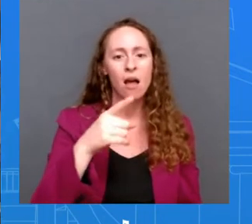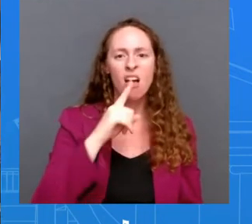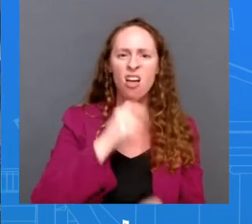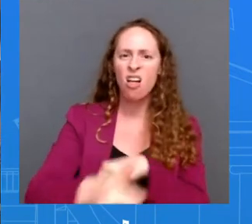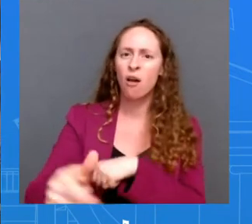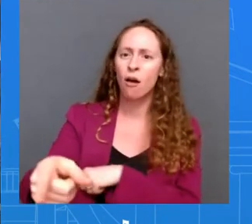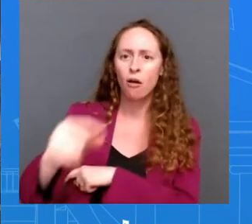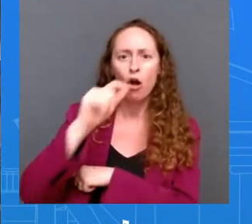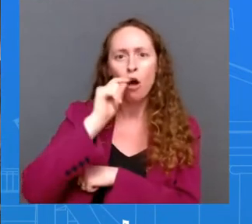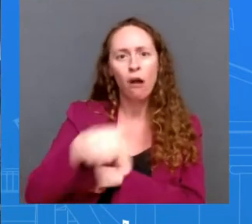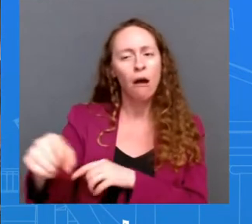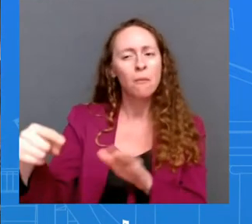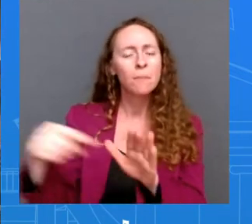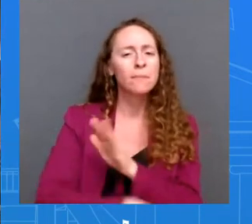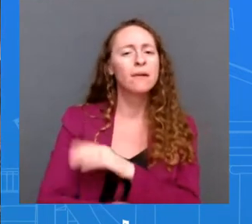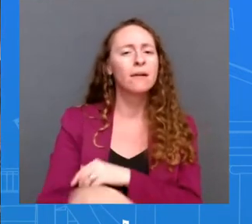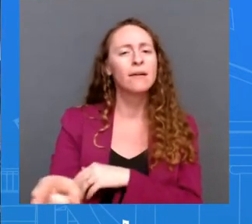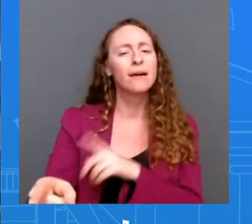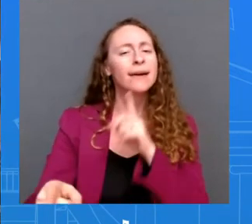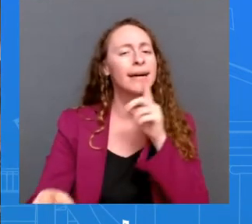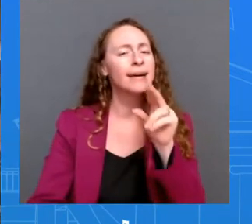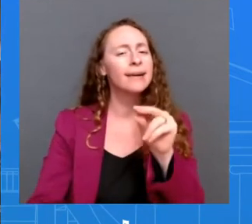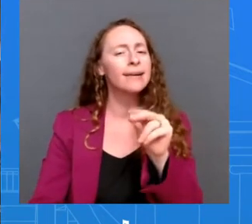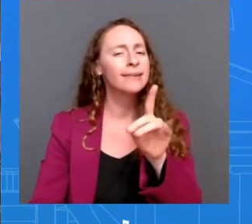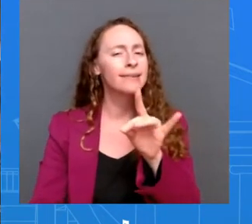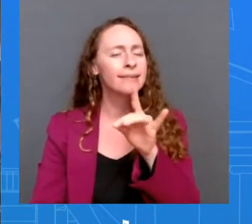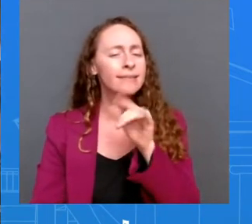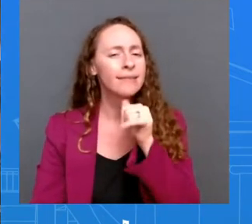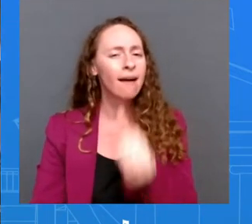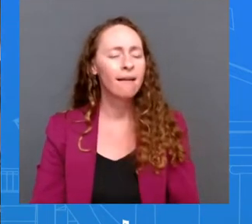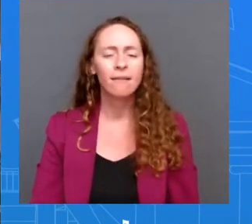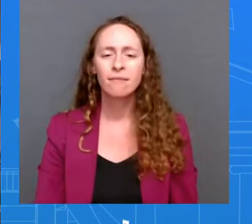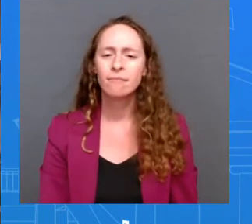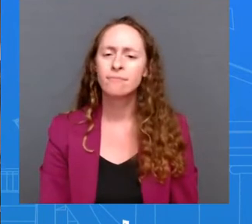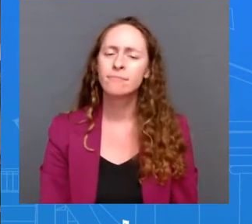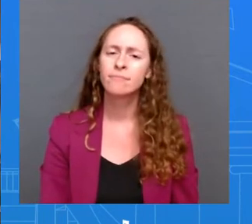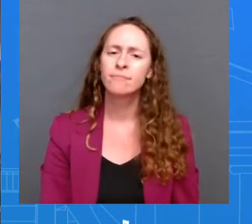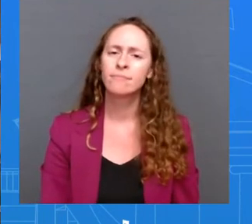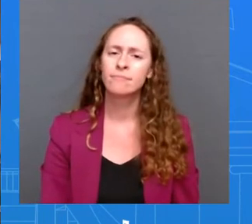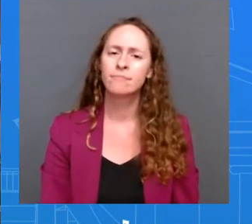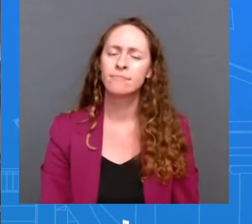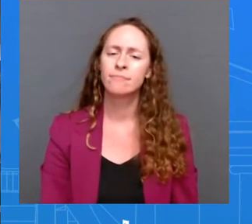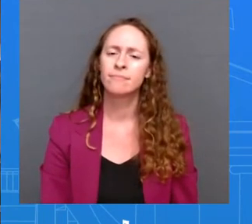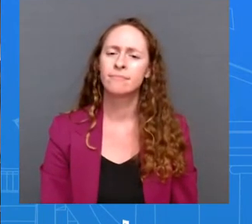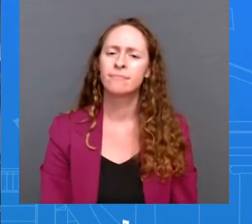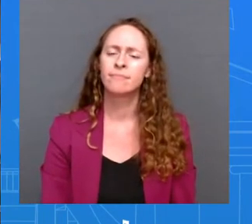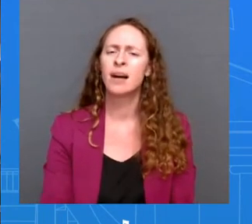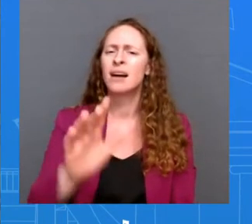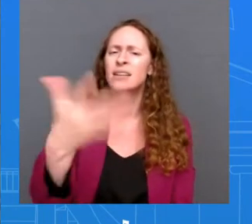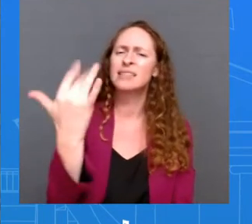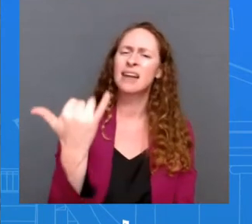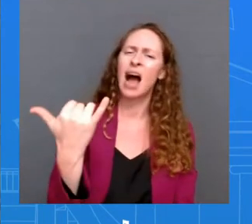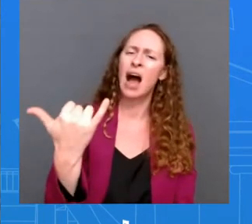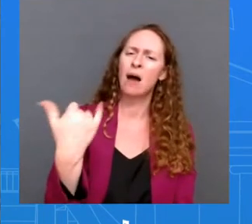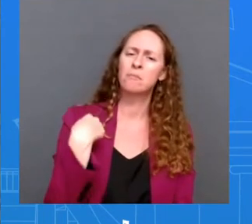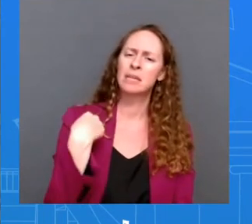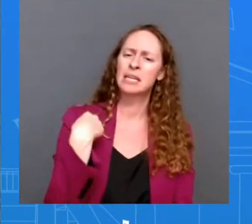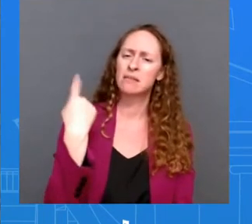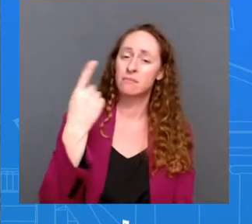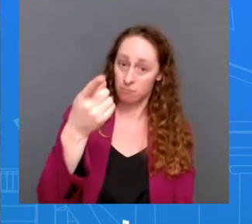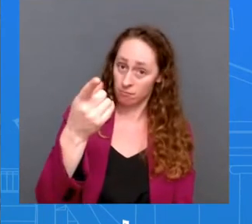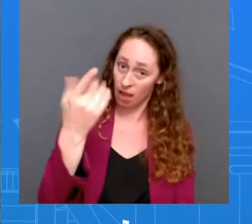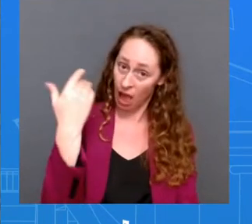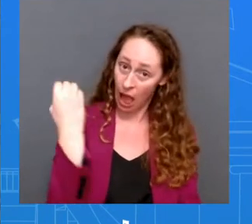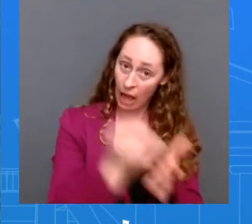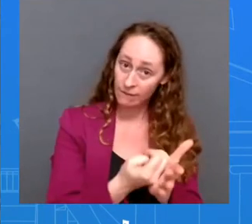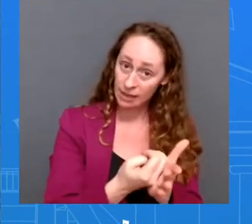pictures that have been and so on, that would tell you that that would not be a HIMARS? Is there any evidence that you're going to be able to bring? Well, let's see what they plant, right? I